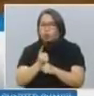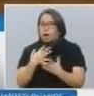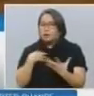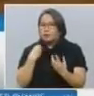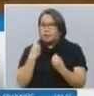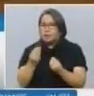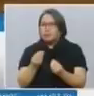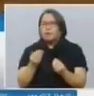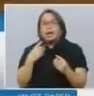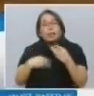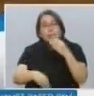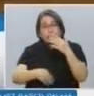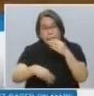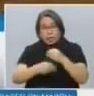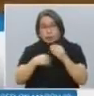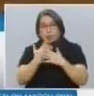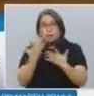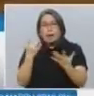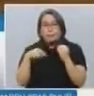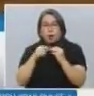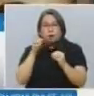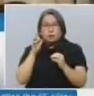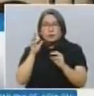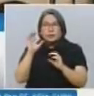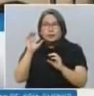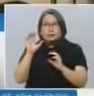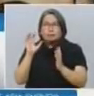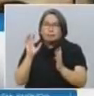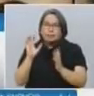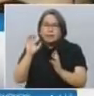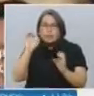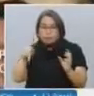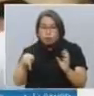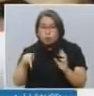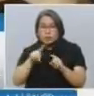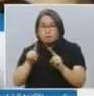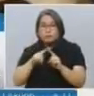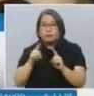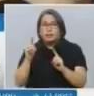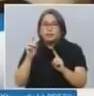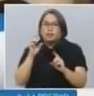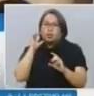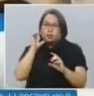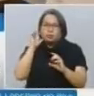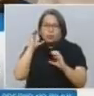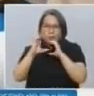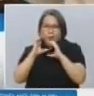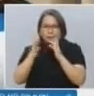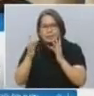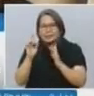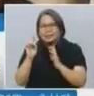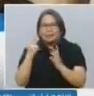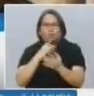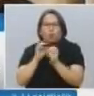country's telecommunication services are reliable, inexpensive, and secure. A draft terms of reference